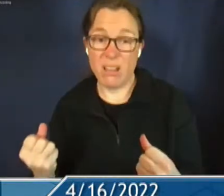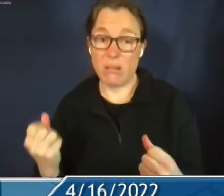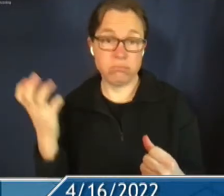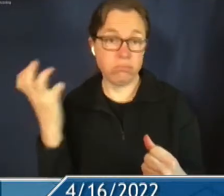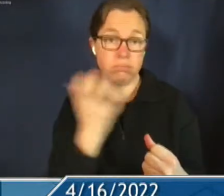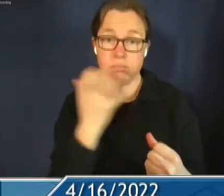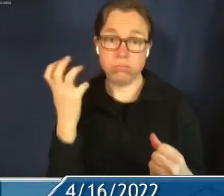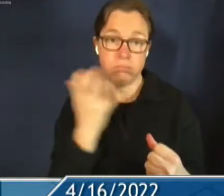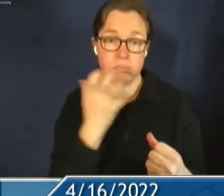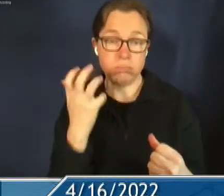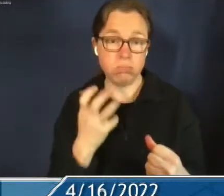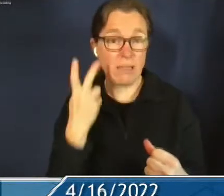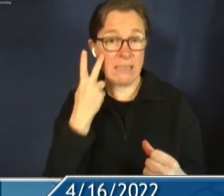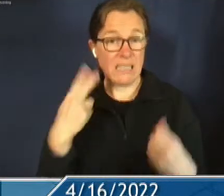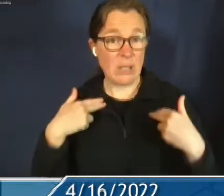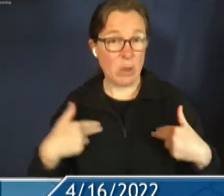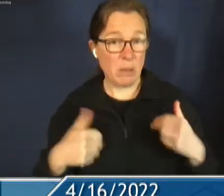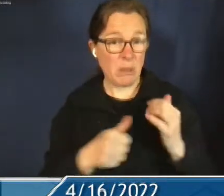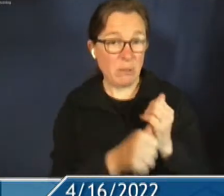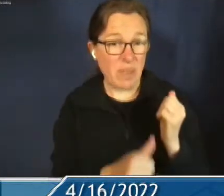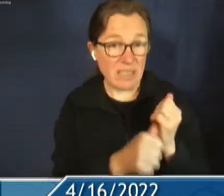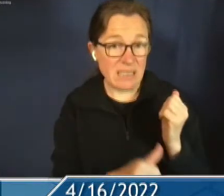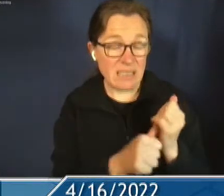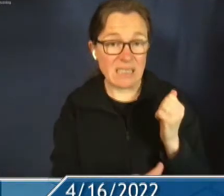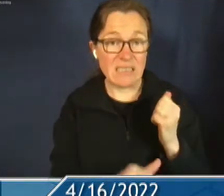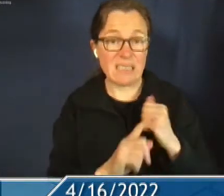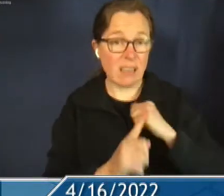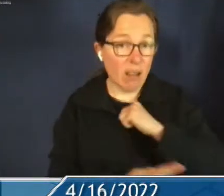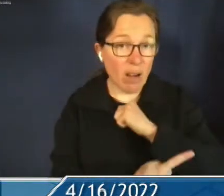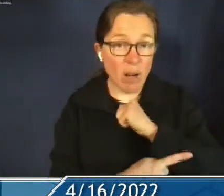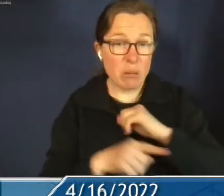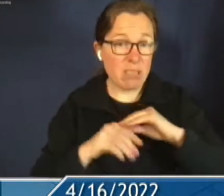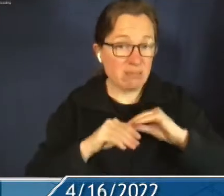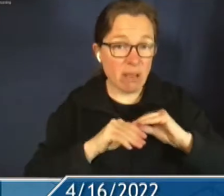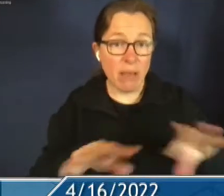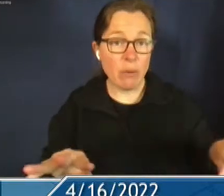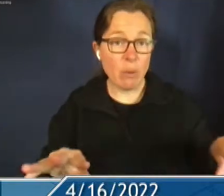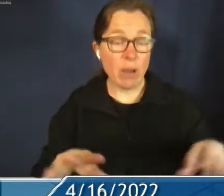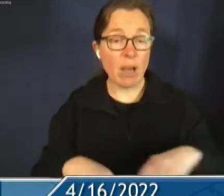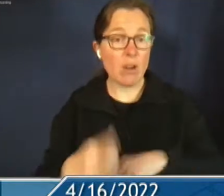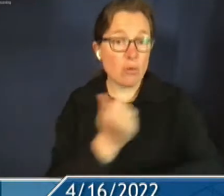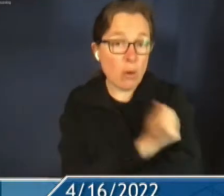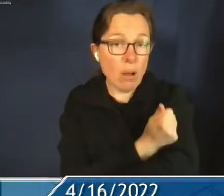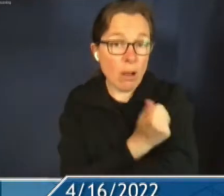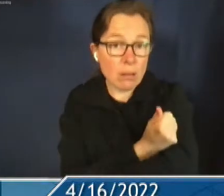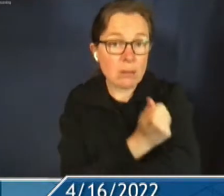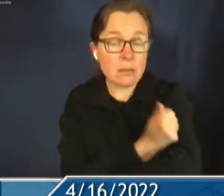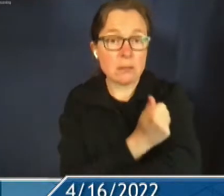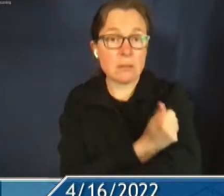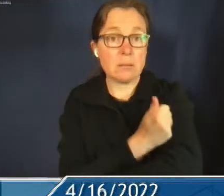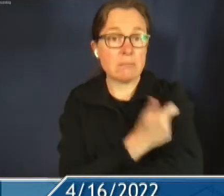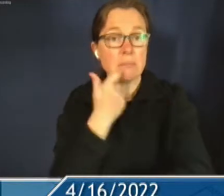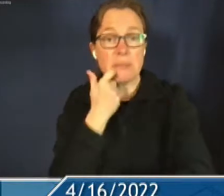Human feces, human waste everywhere, the drugs, the addicts. I'm here to speak to